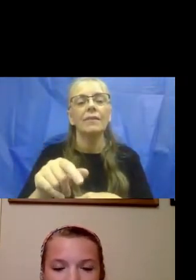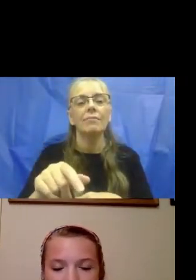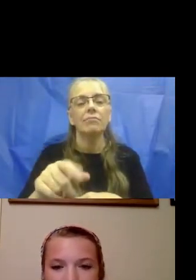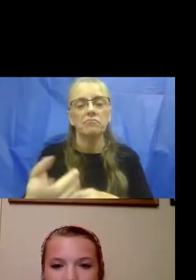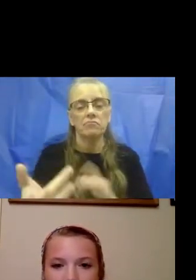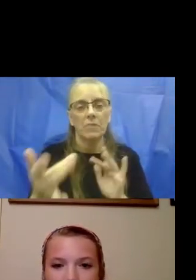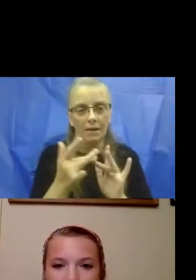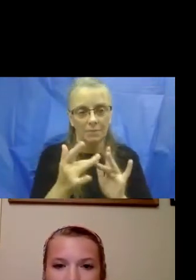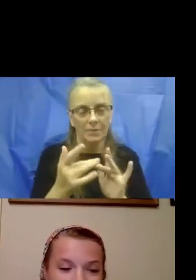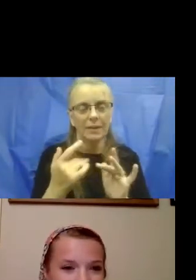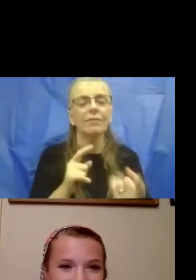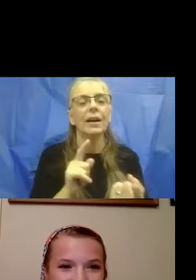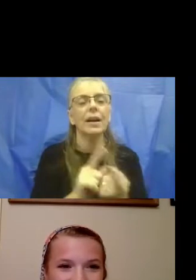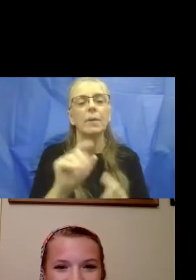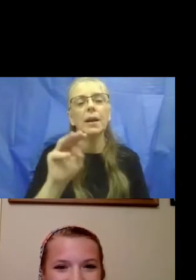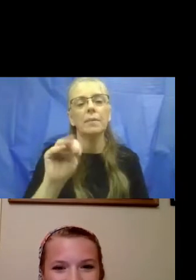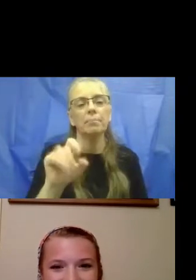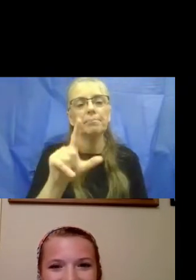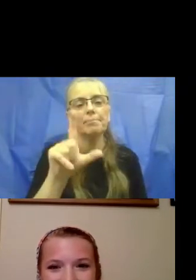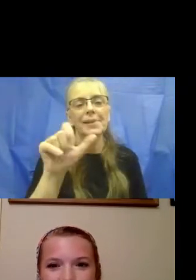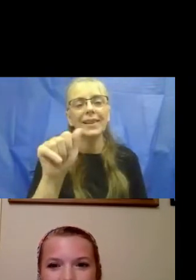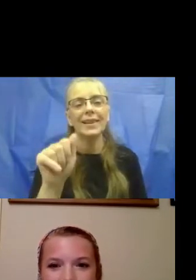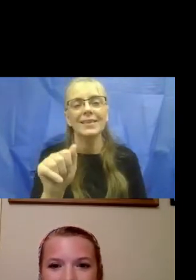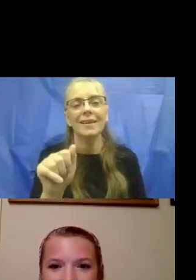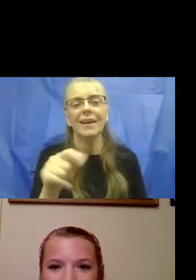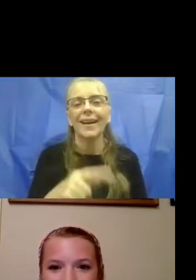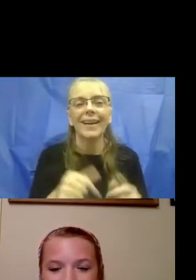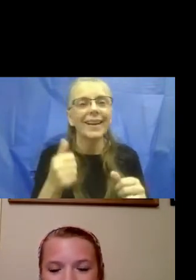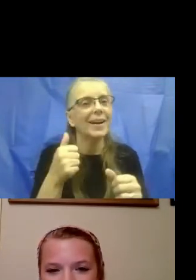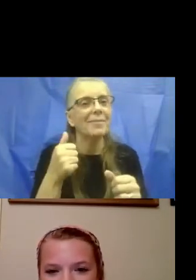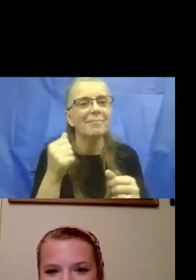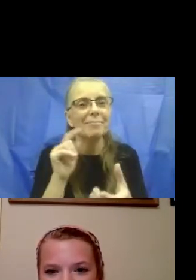Melissa. I can't believe she remembers the day, but